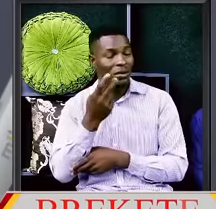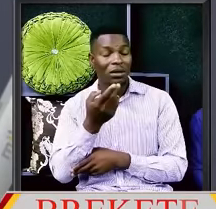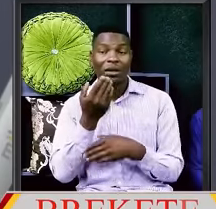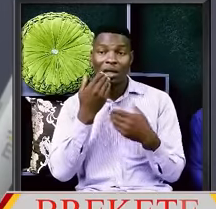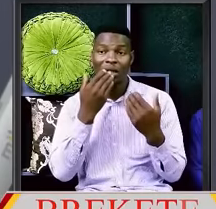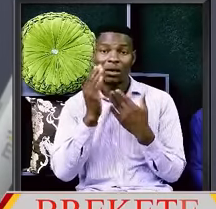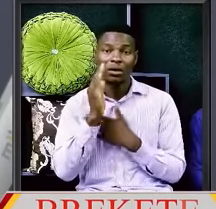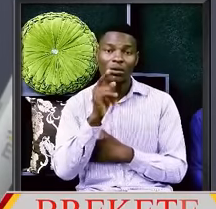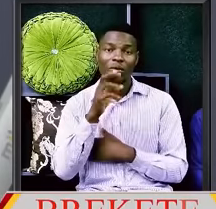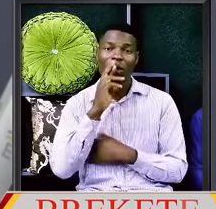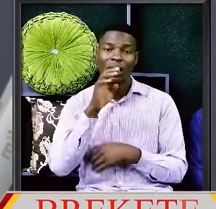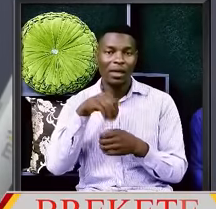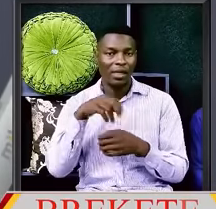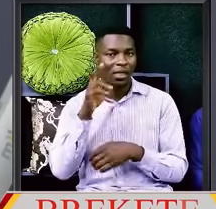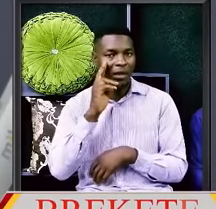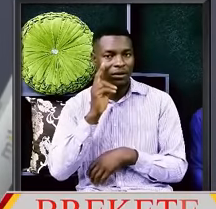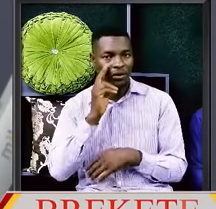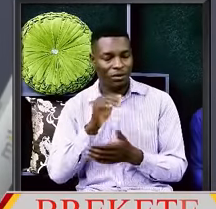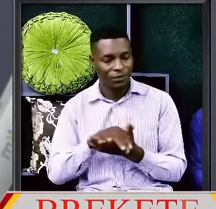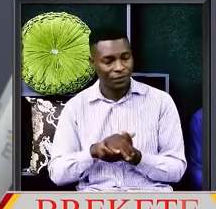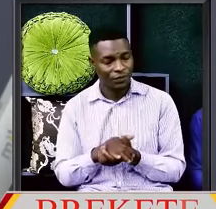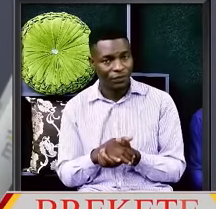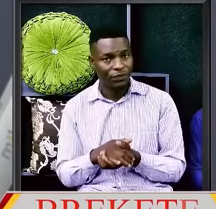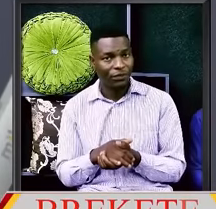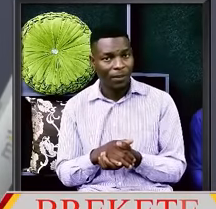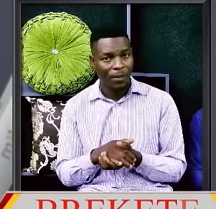na Nigerian you be.